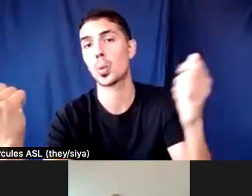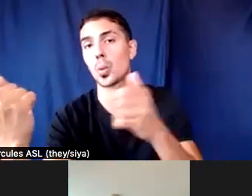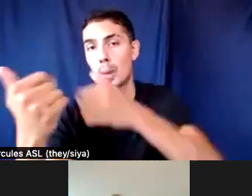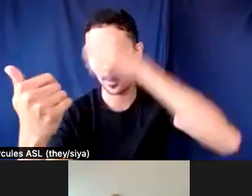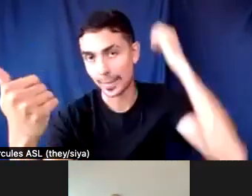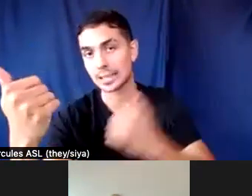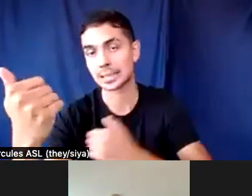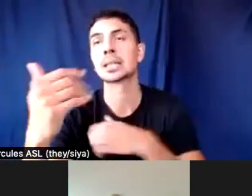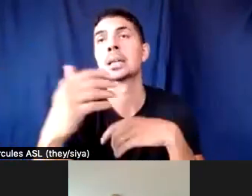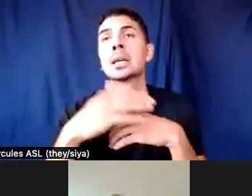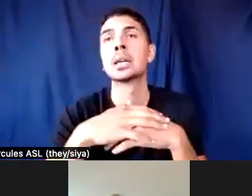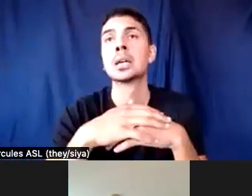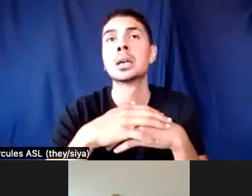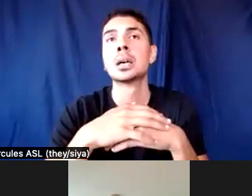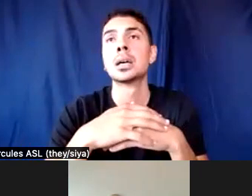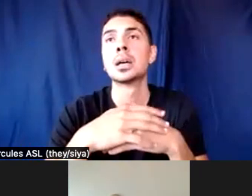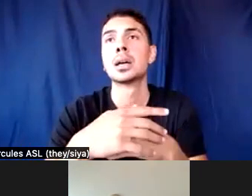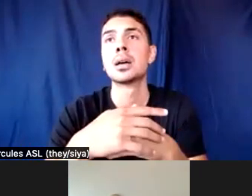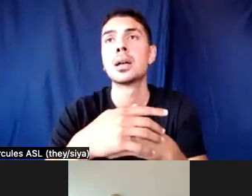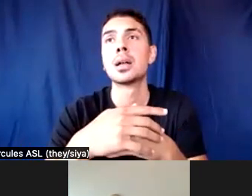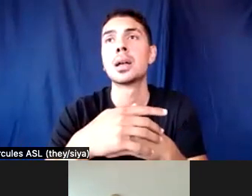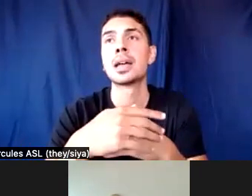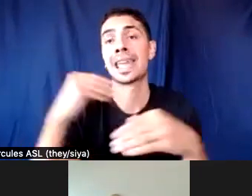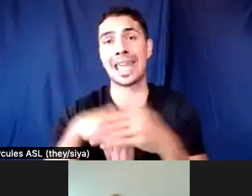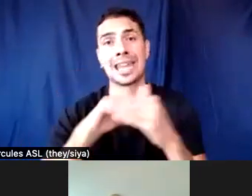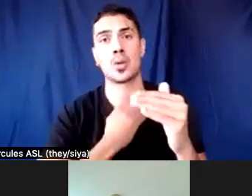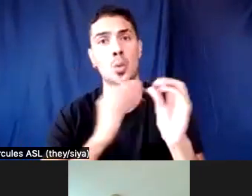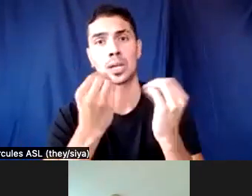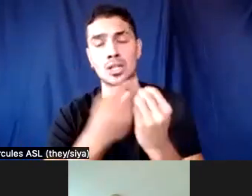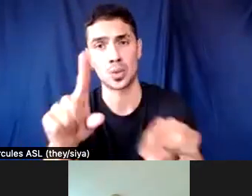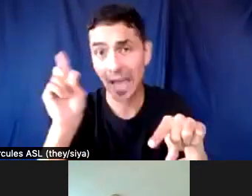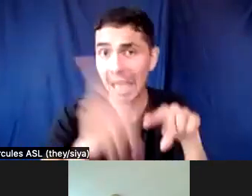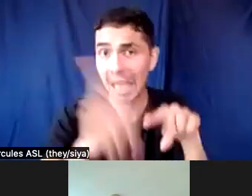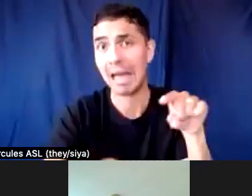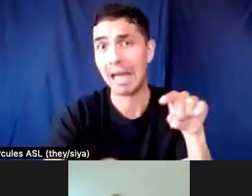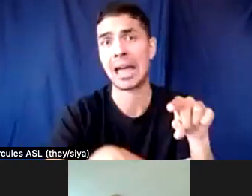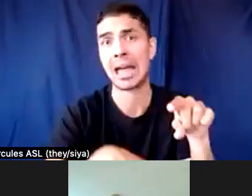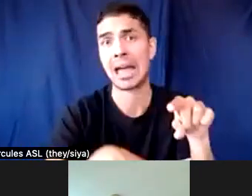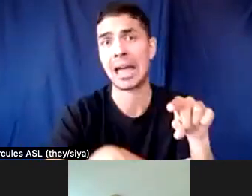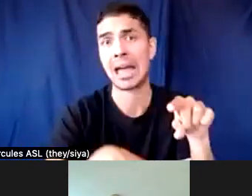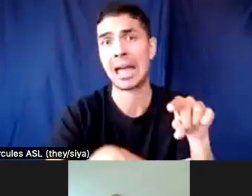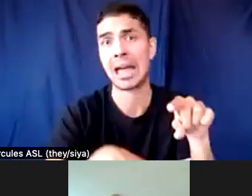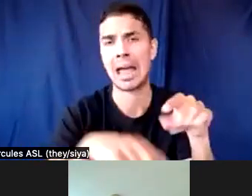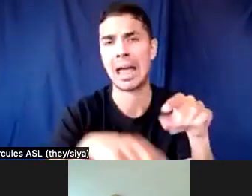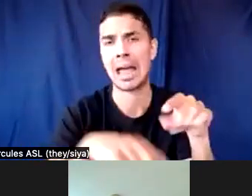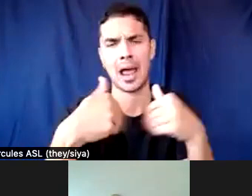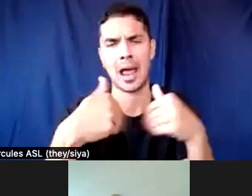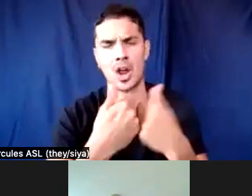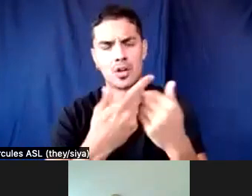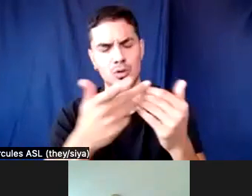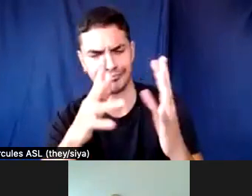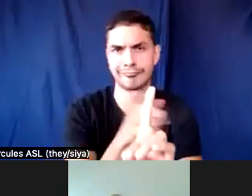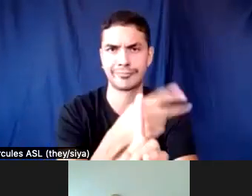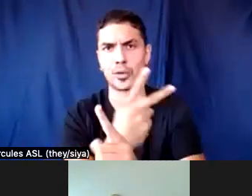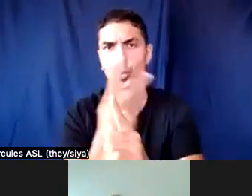policies within our own organization, right? We should be able to do that. So like that kind of stuff, we'll be talking about that. Okay, and